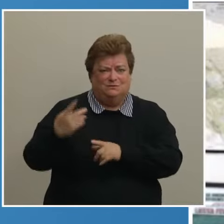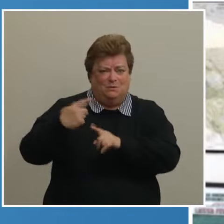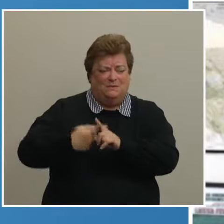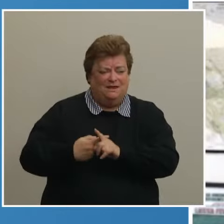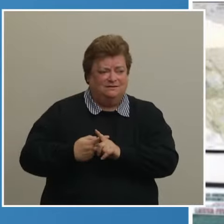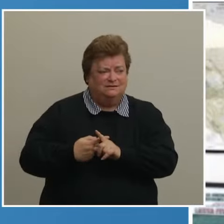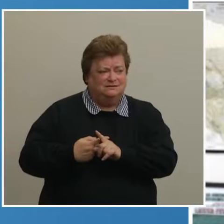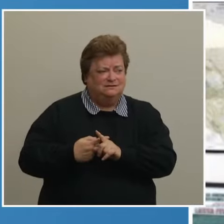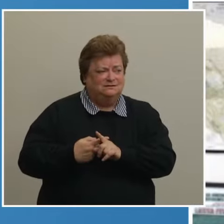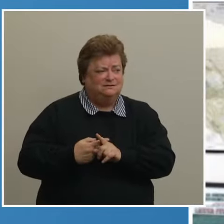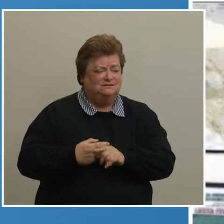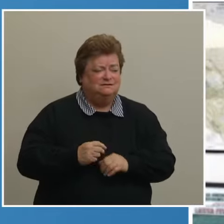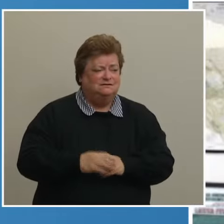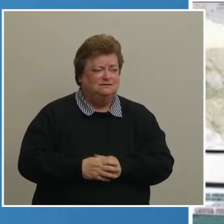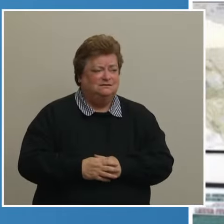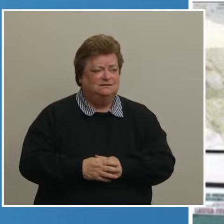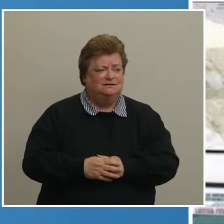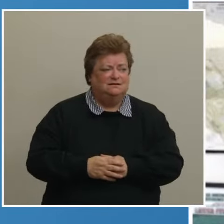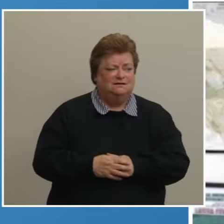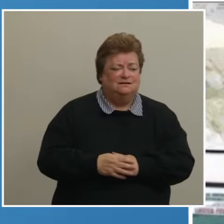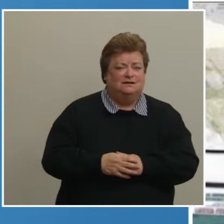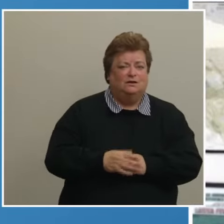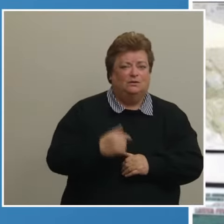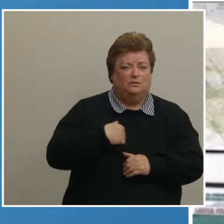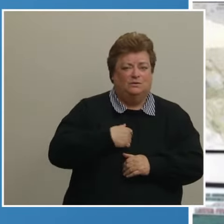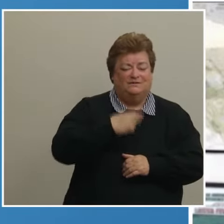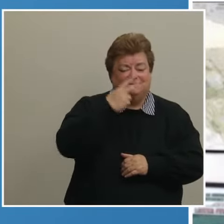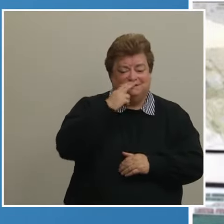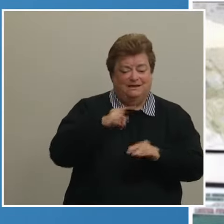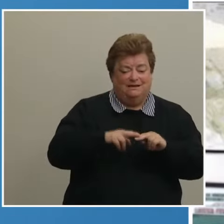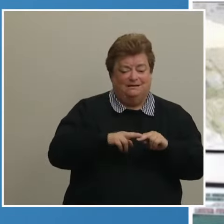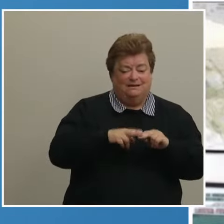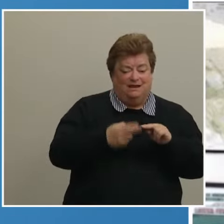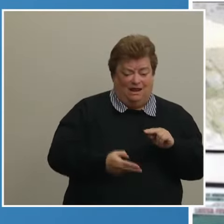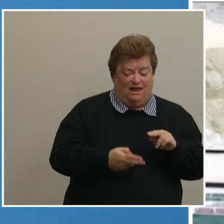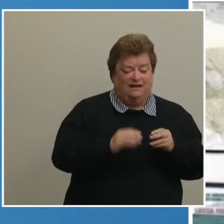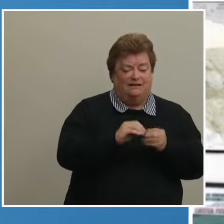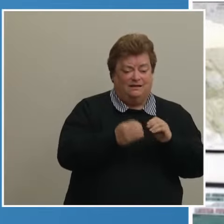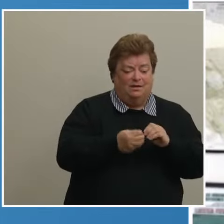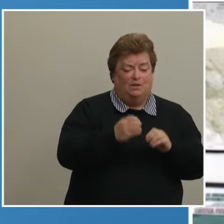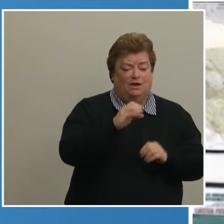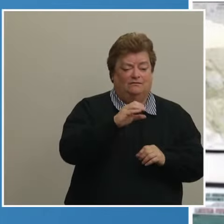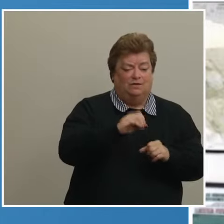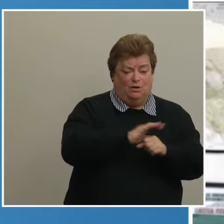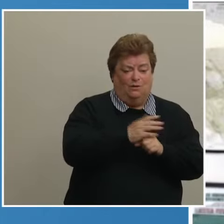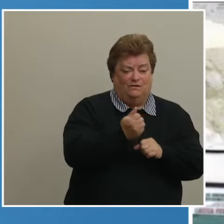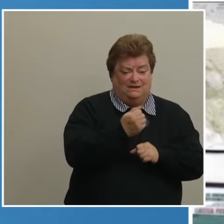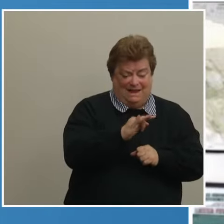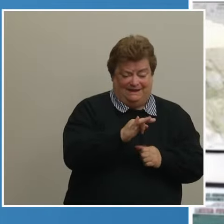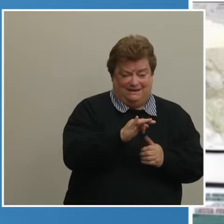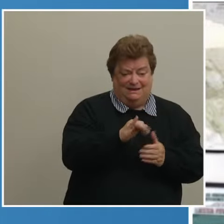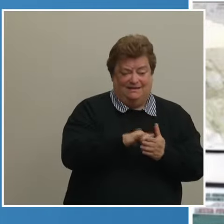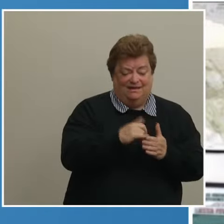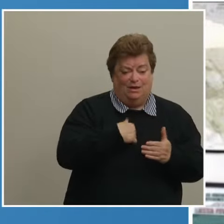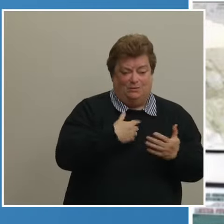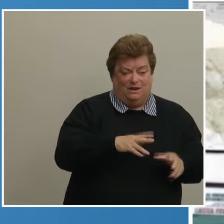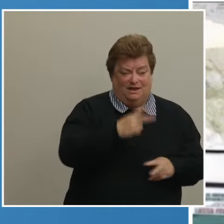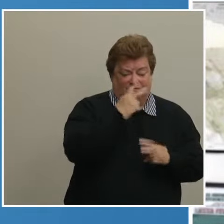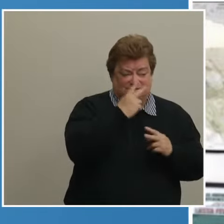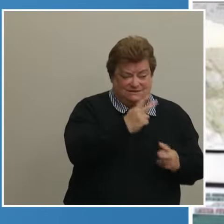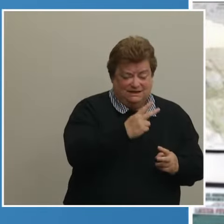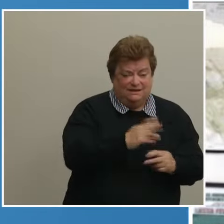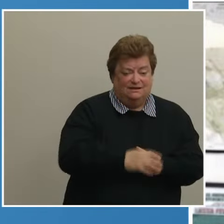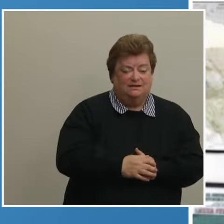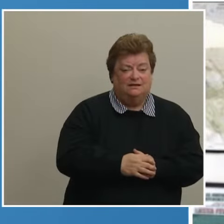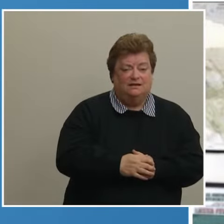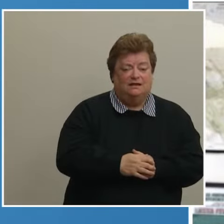been, fortunately, an overall decline in the number of COVID-19 cases that we've seen. And this is,